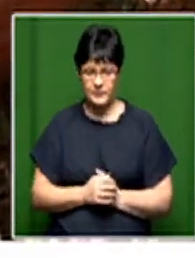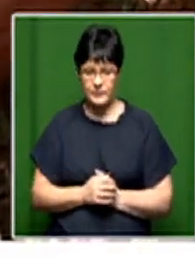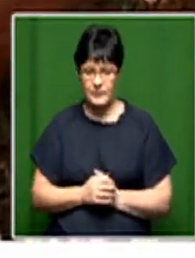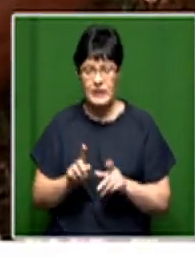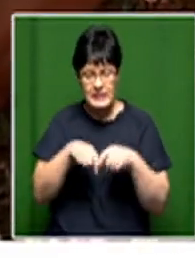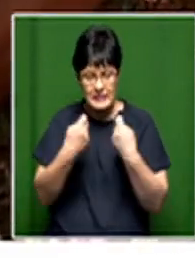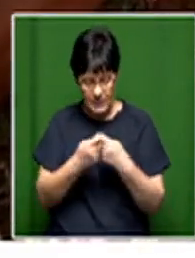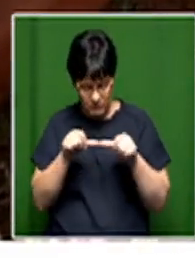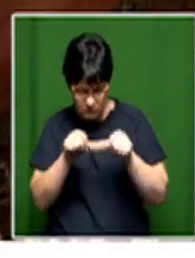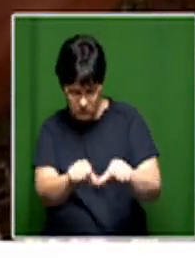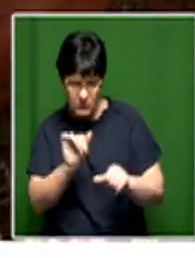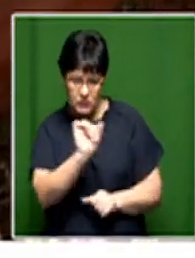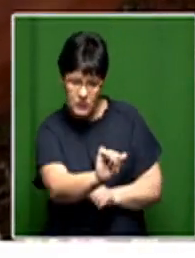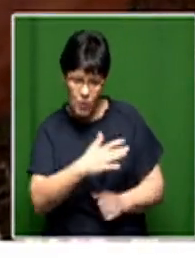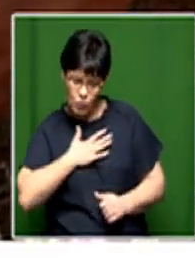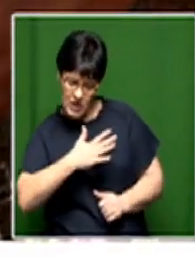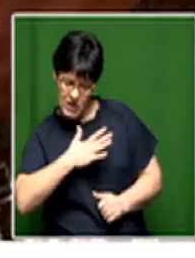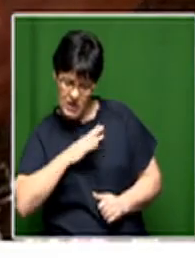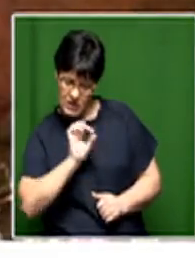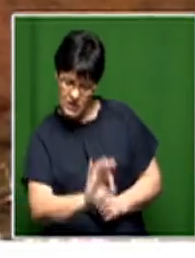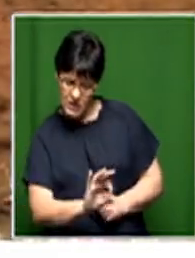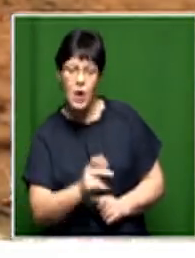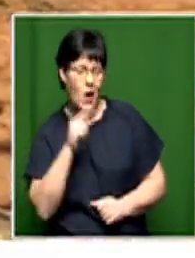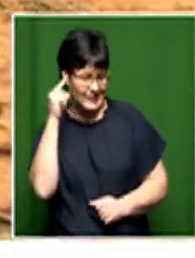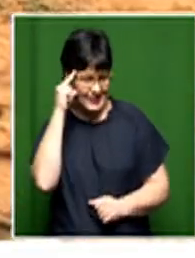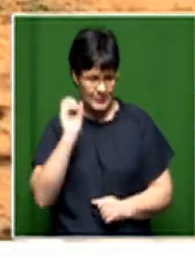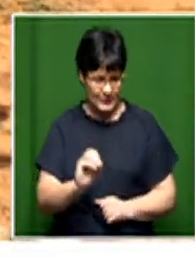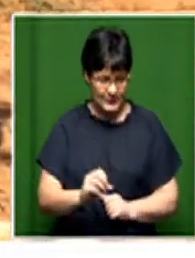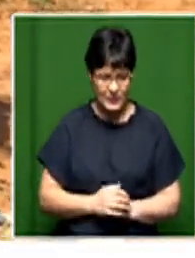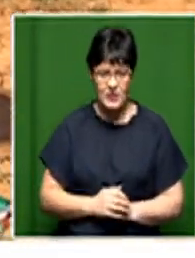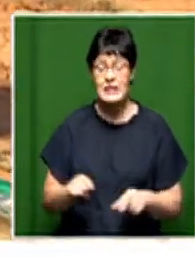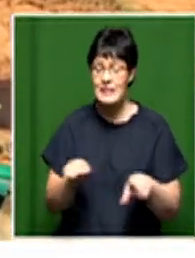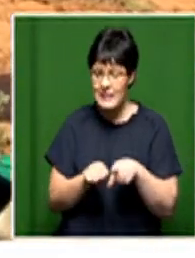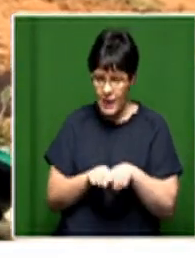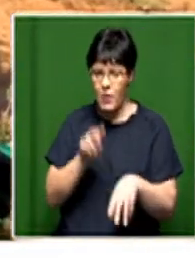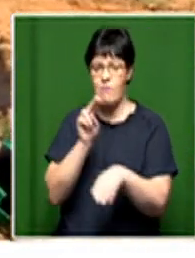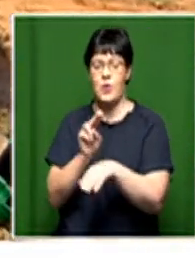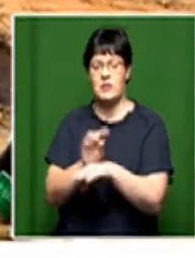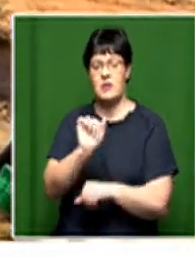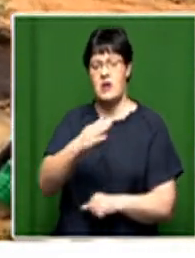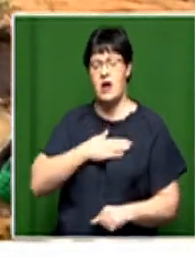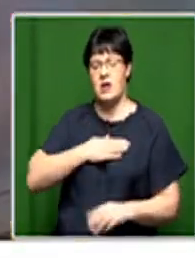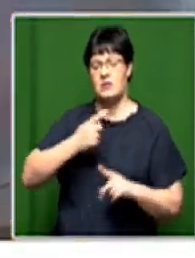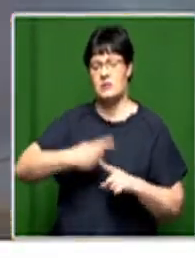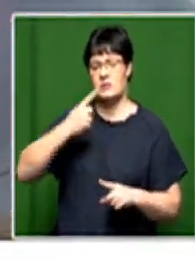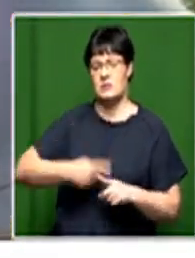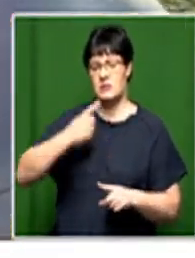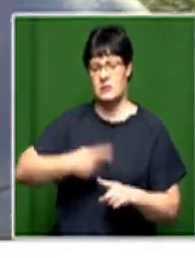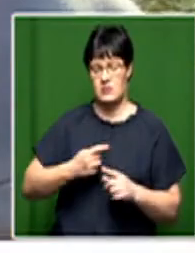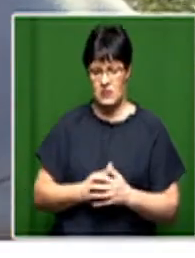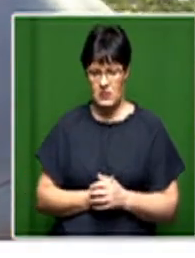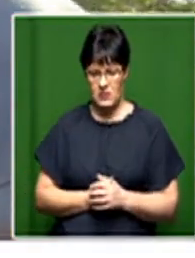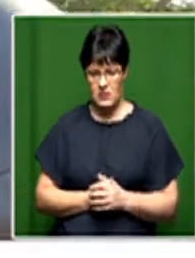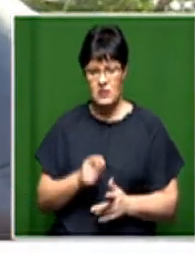The team continually checks his breathing while he is asleep, as well as monitor his heart rate. Once it